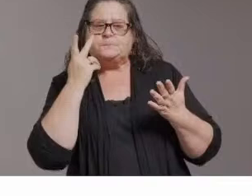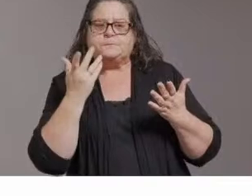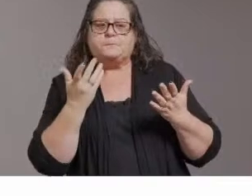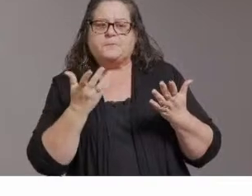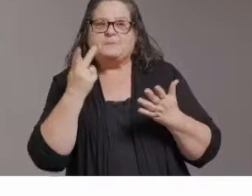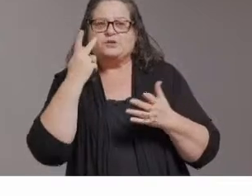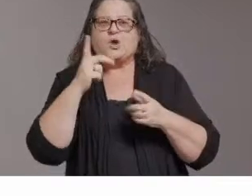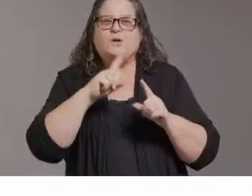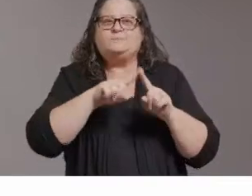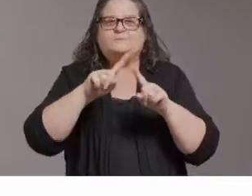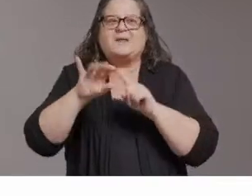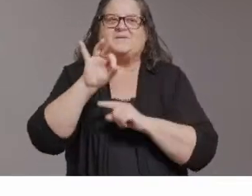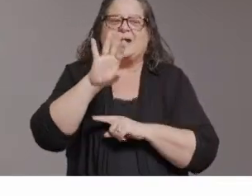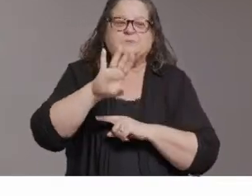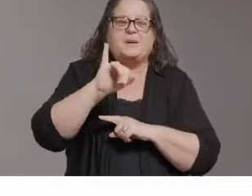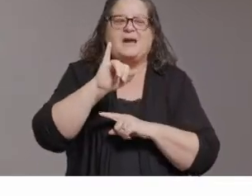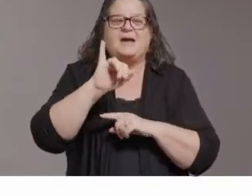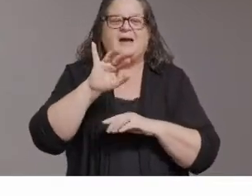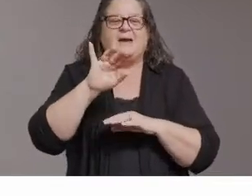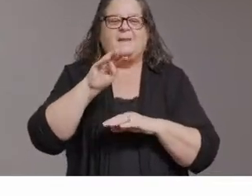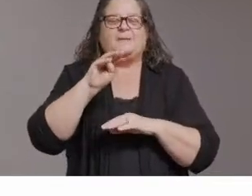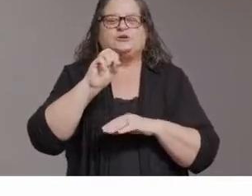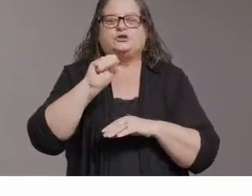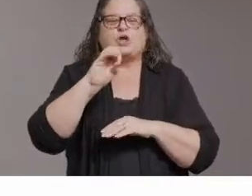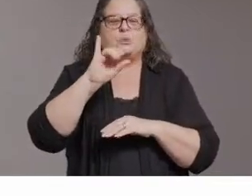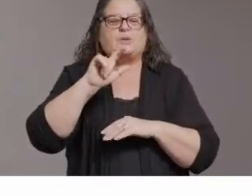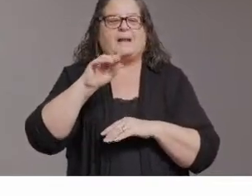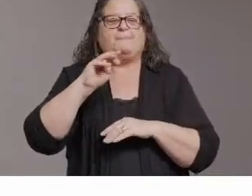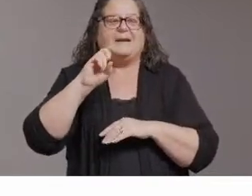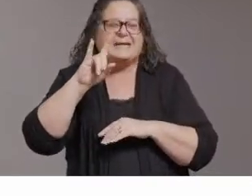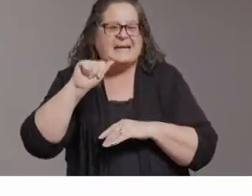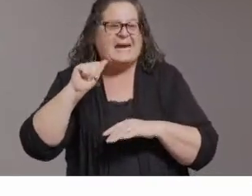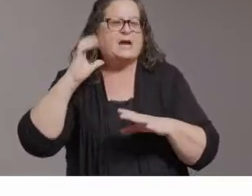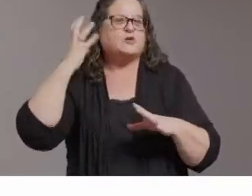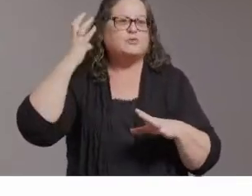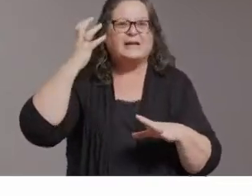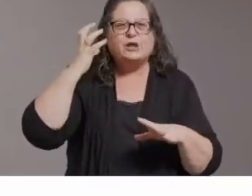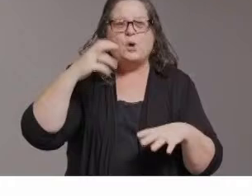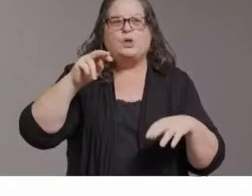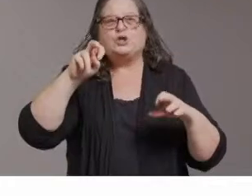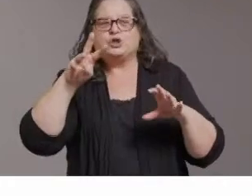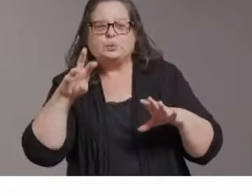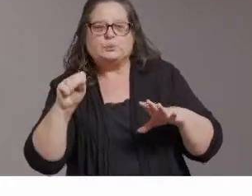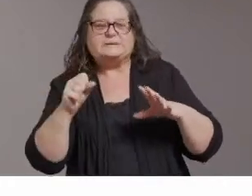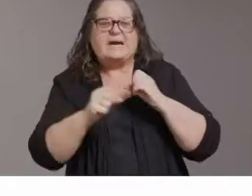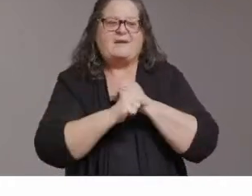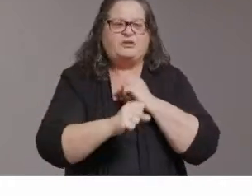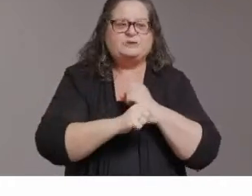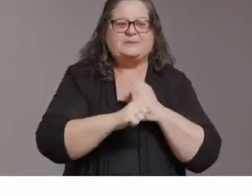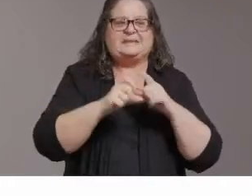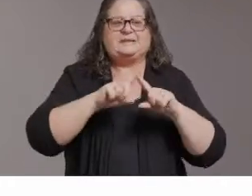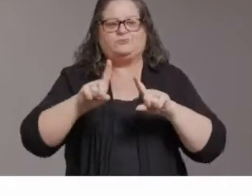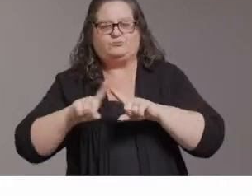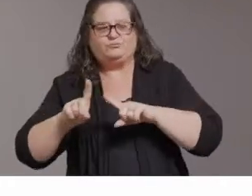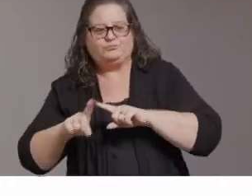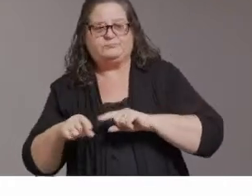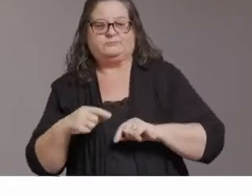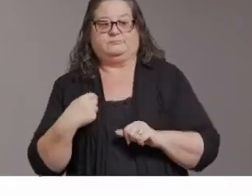as on some of our local stations. What we were using the research that we had done that